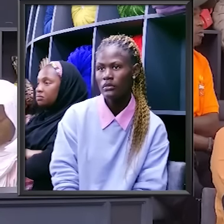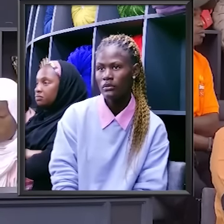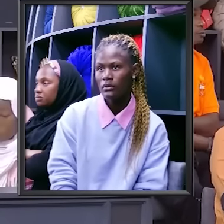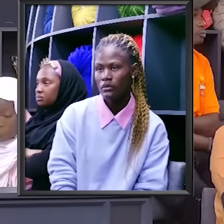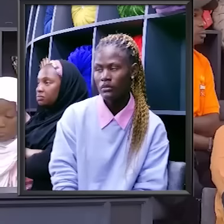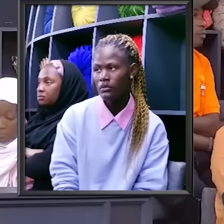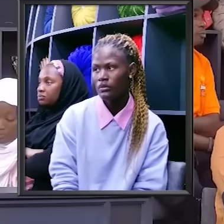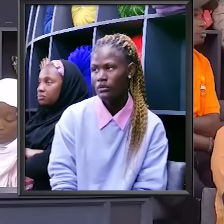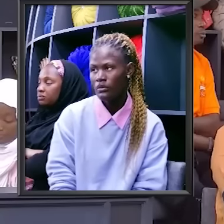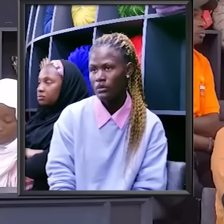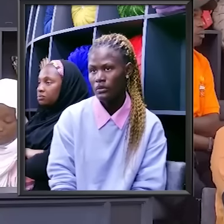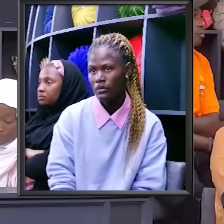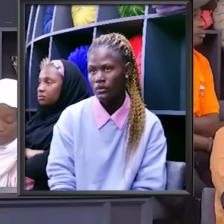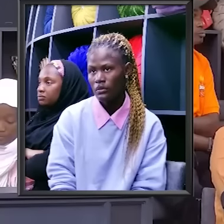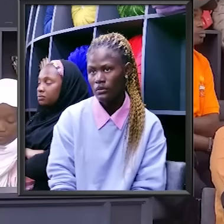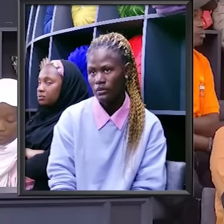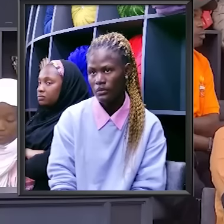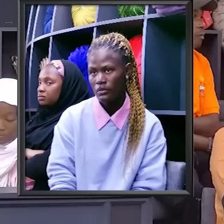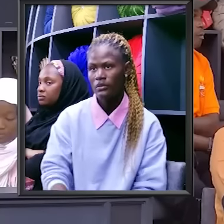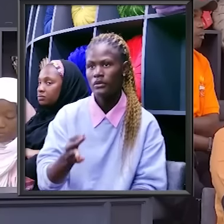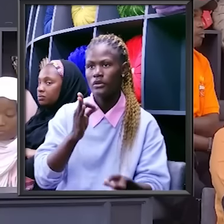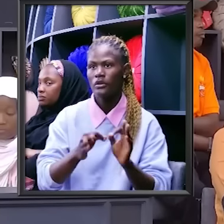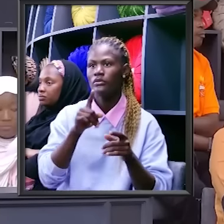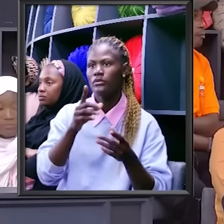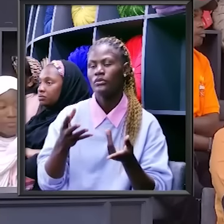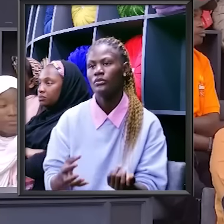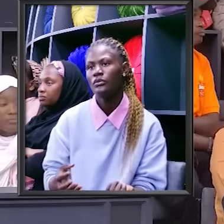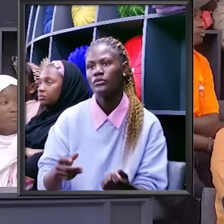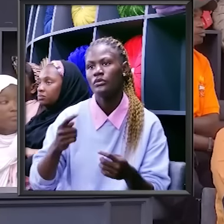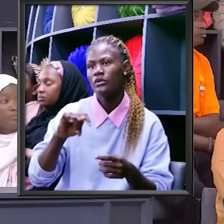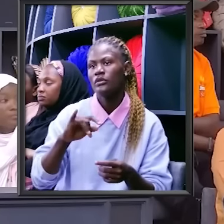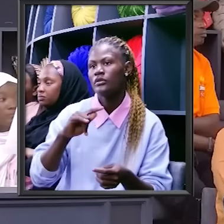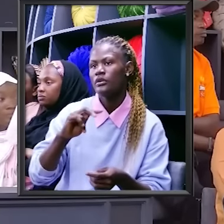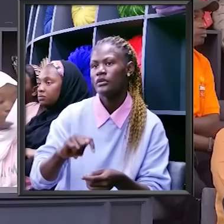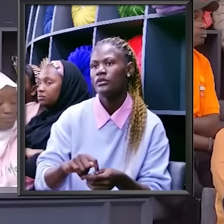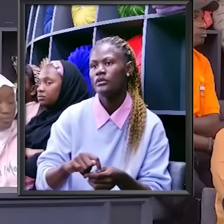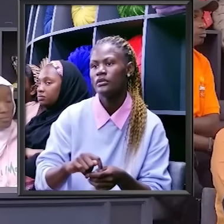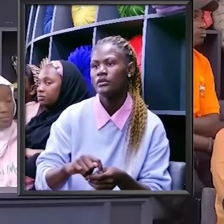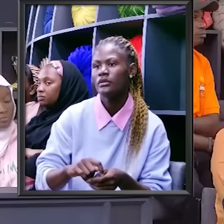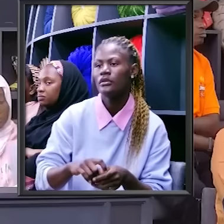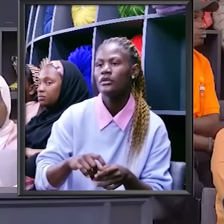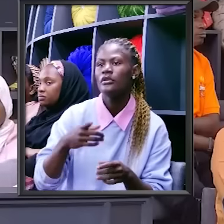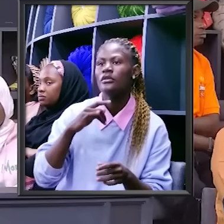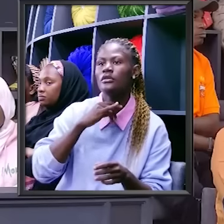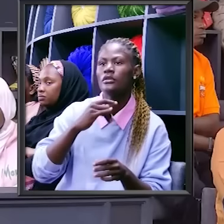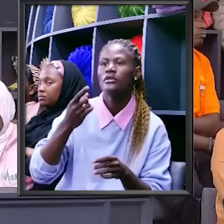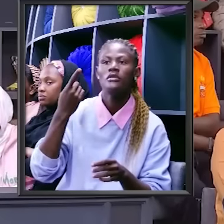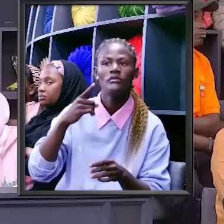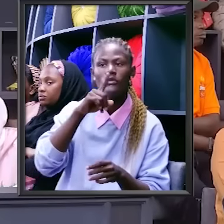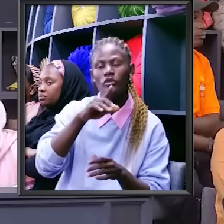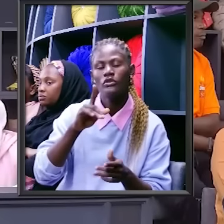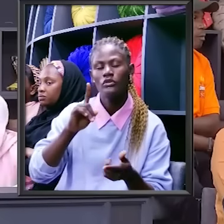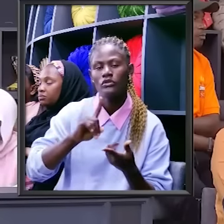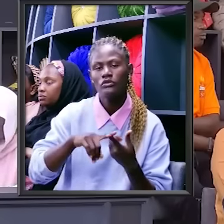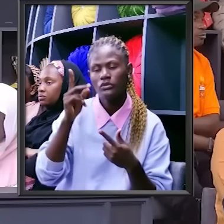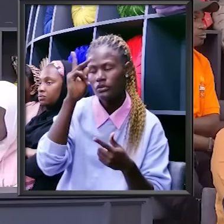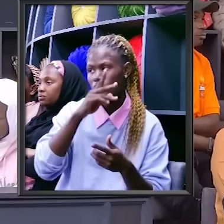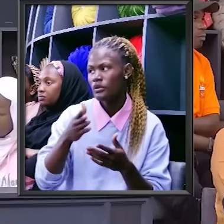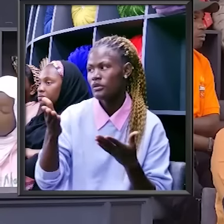notice. If you want, we try them. Now make una they see the kind service